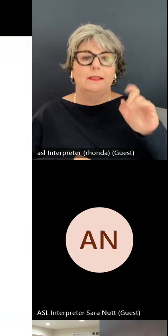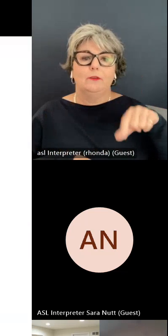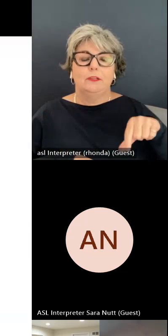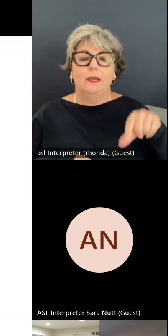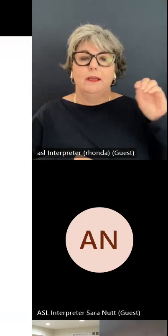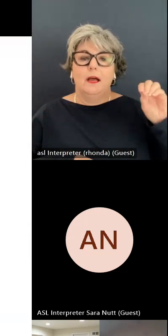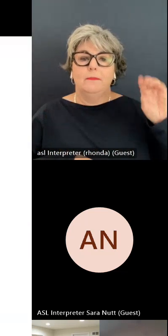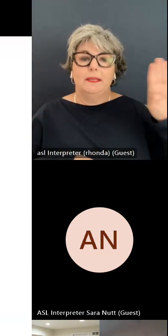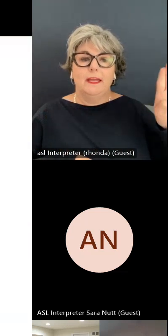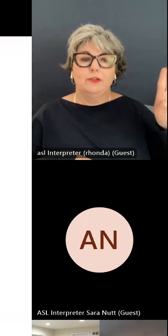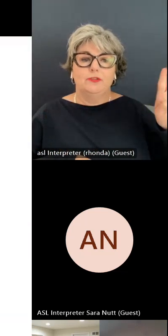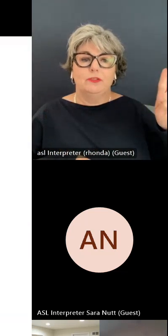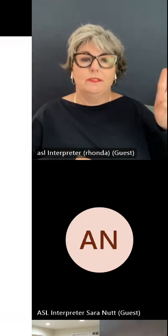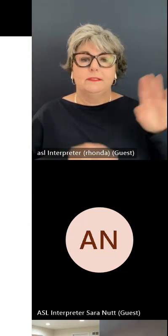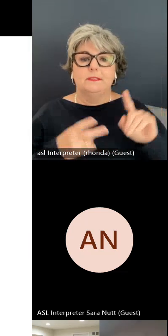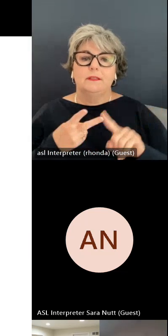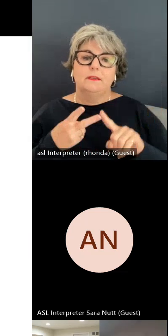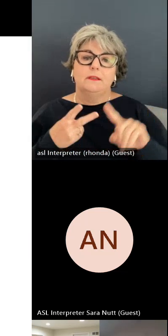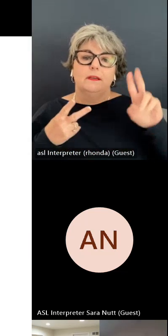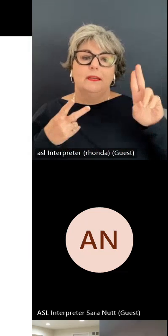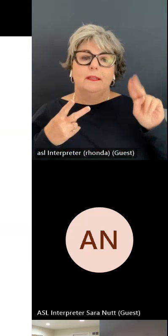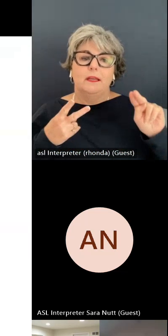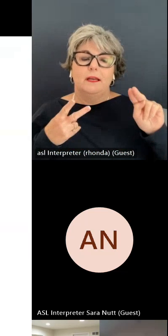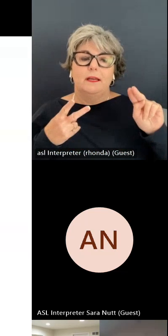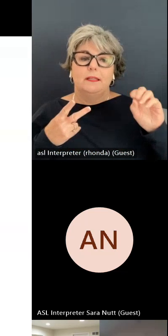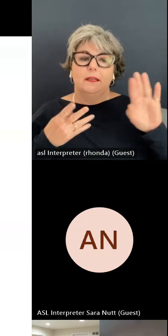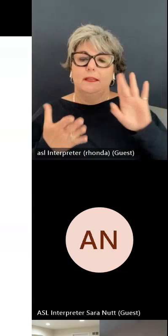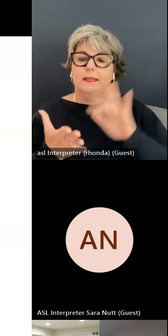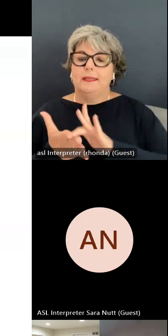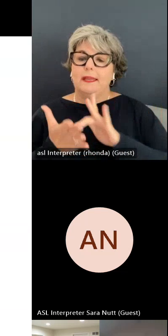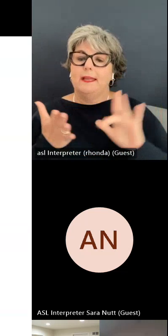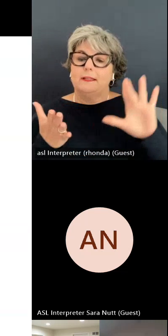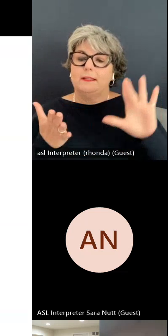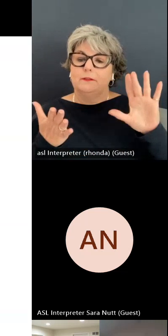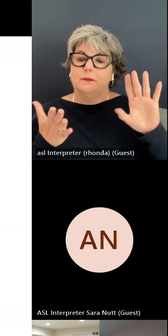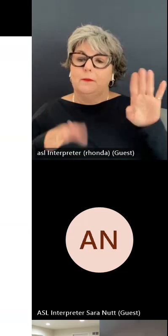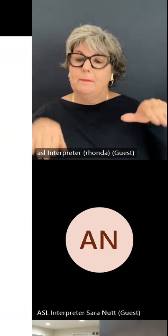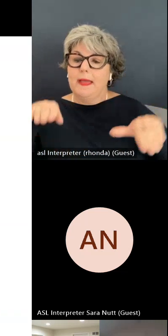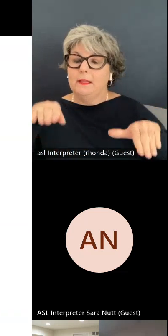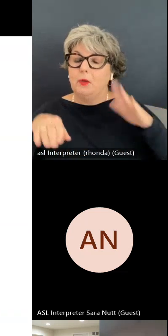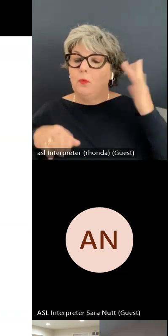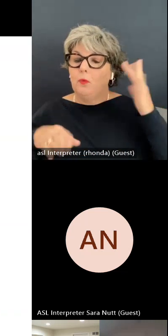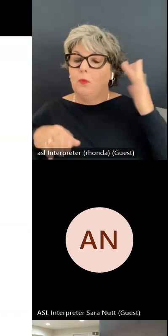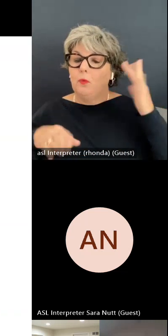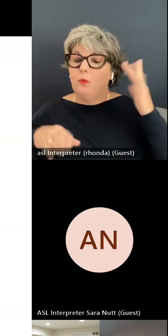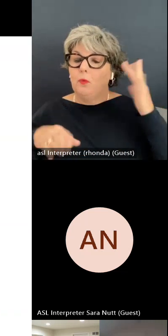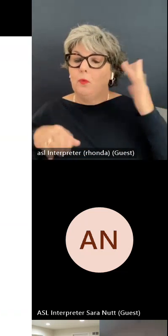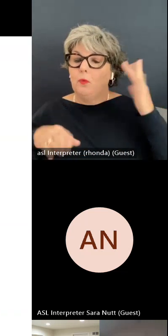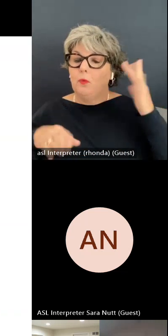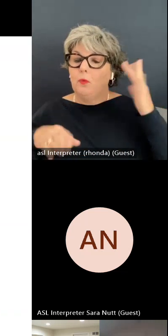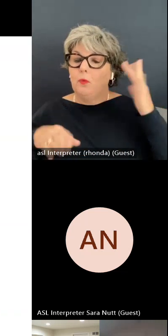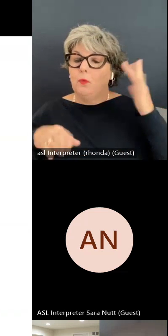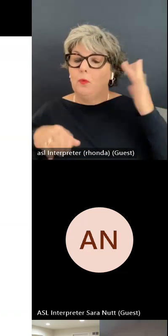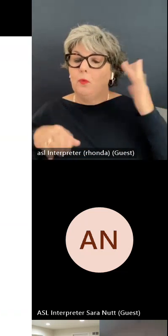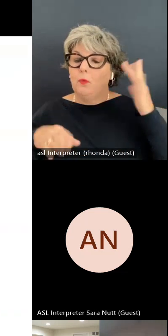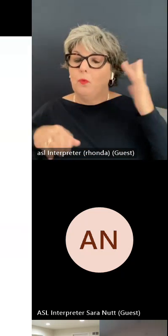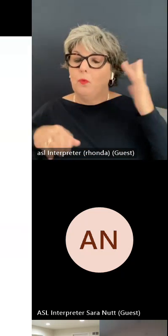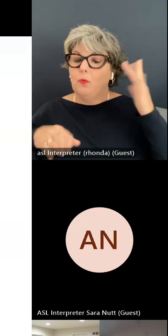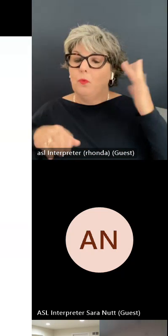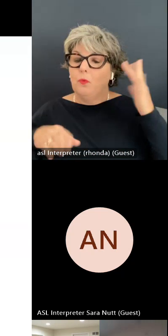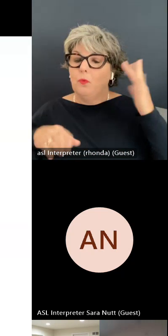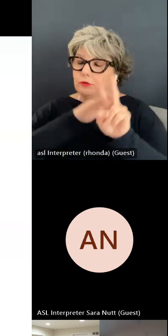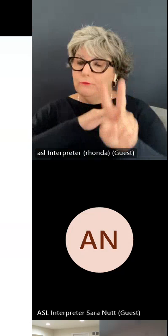and unobligated balances and canceled balances, because that is used by Treasury to forecast